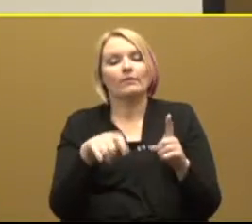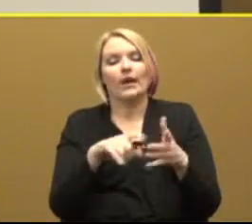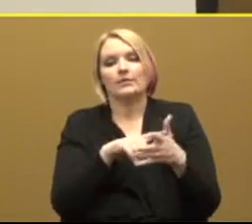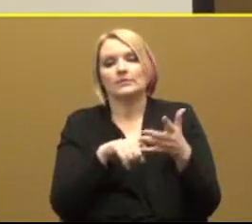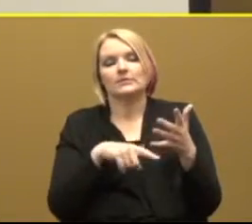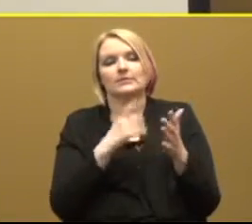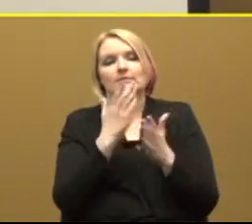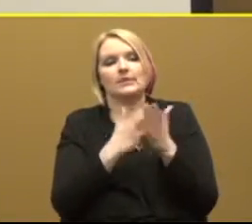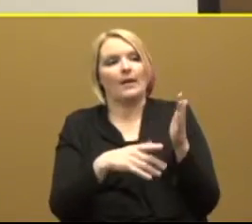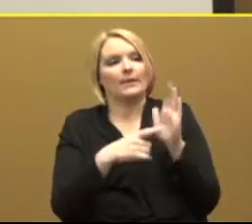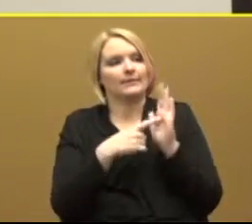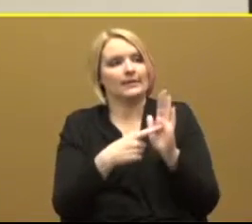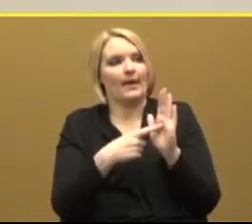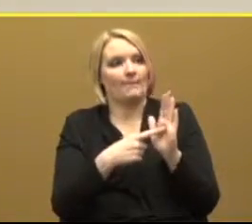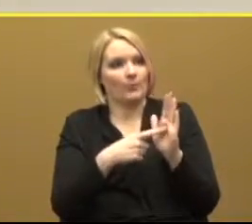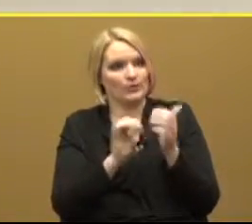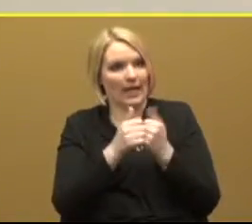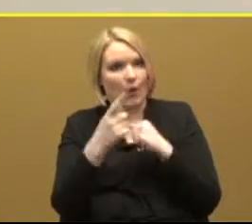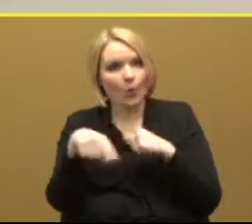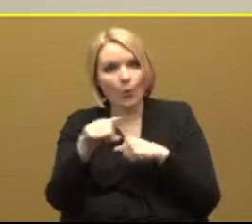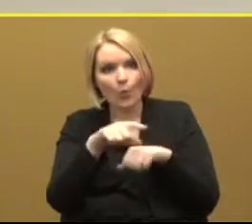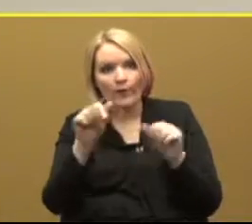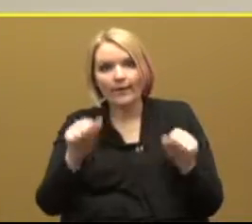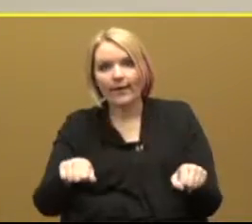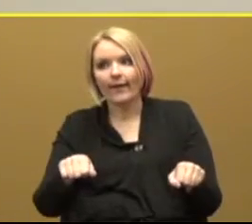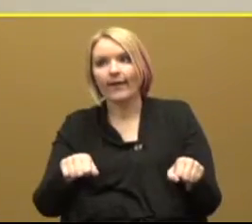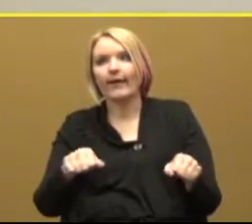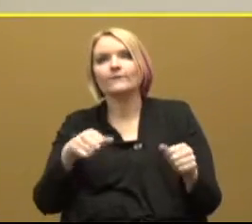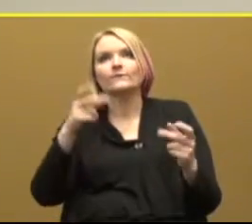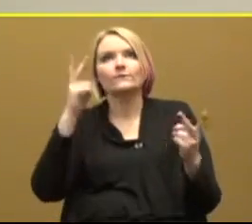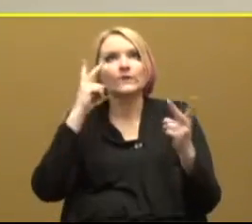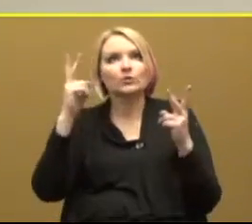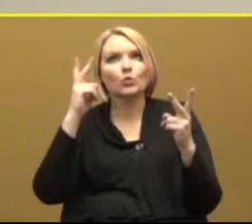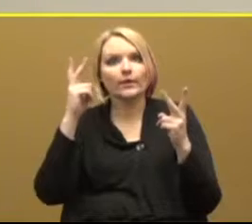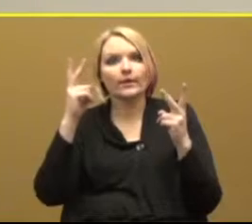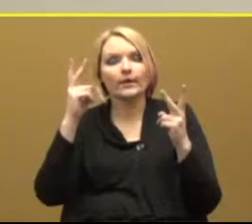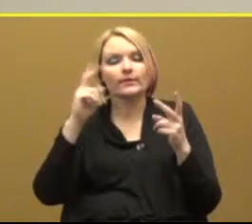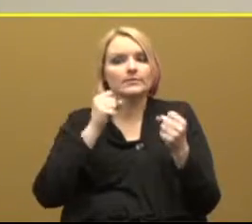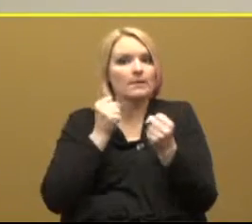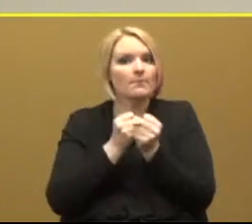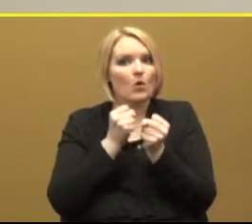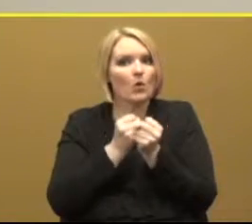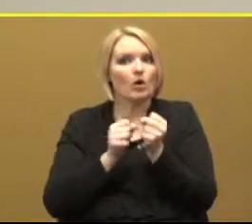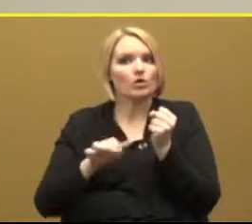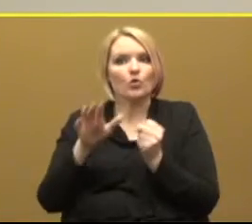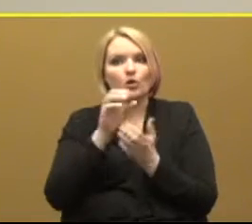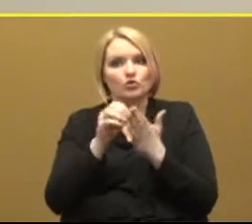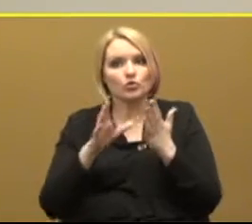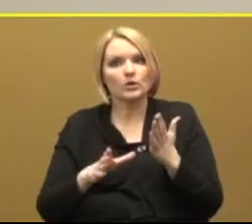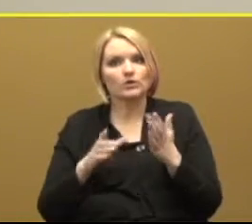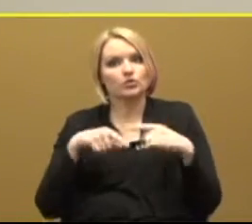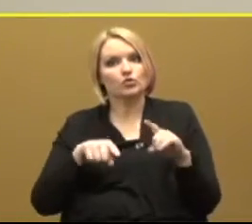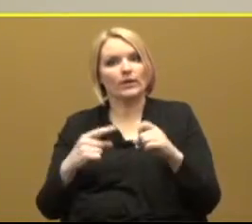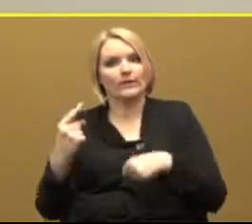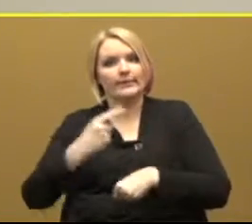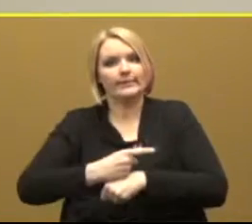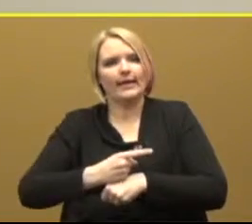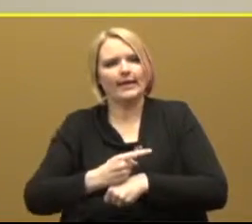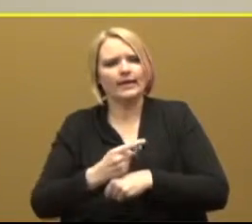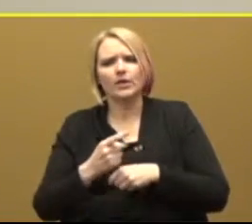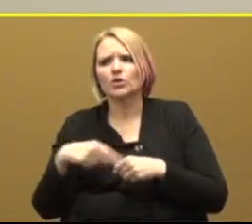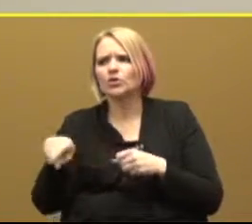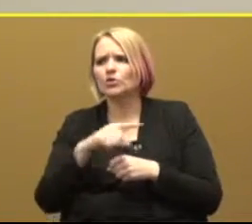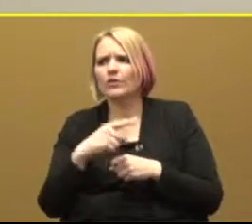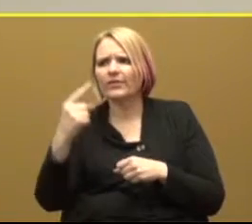just some examples of ways that you can visually support your students through their day. Do you